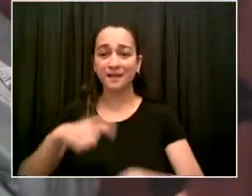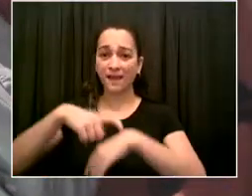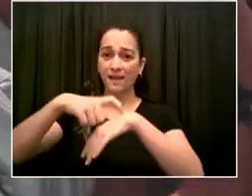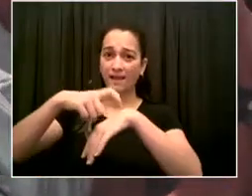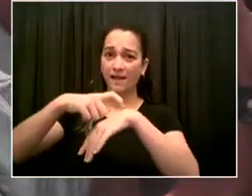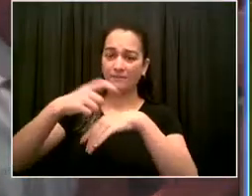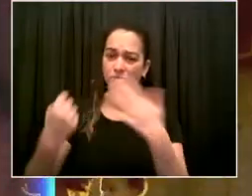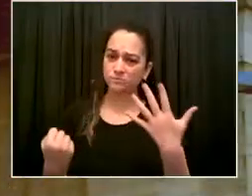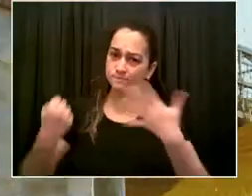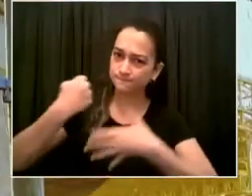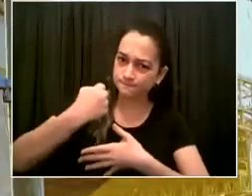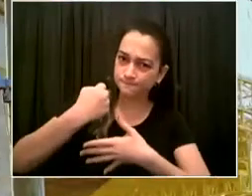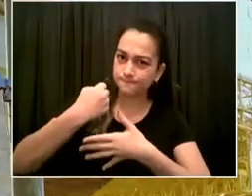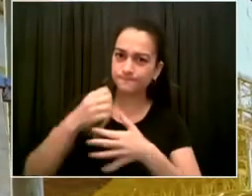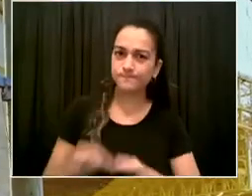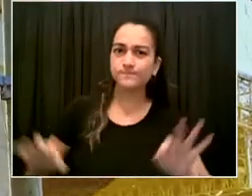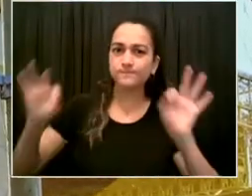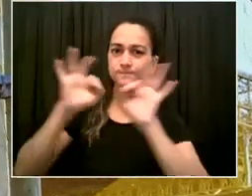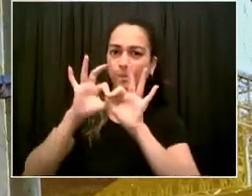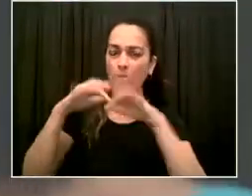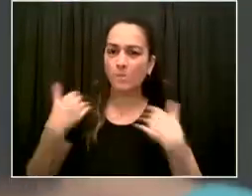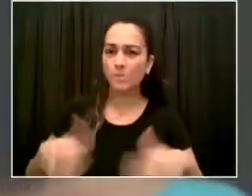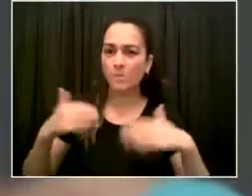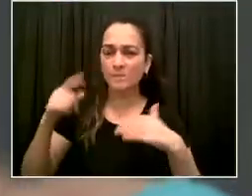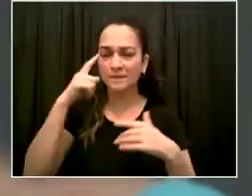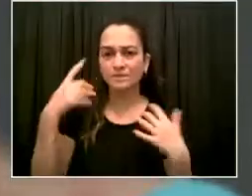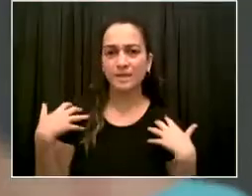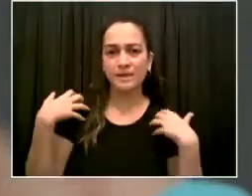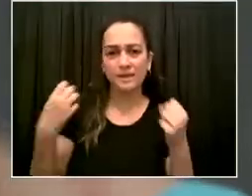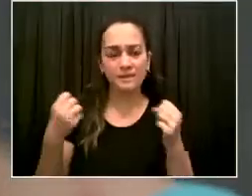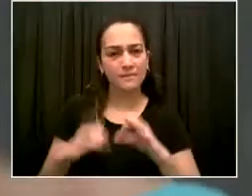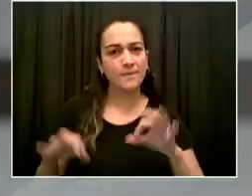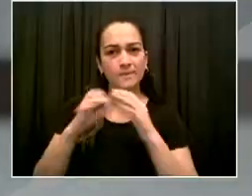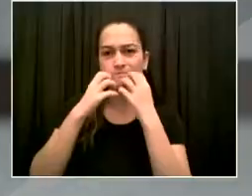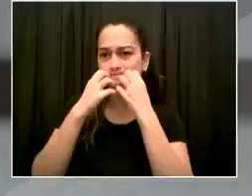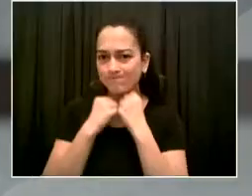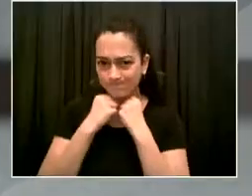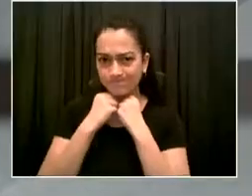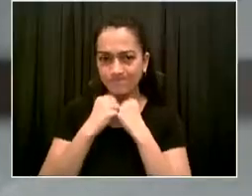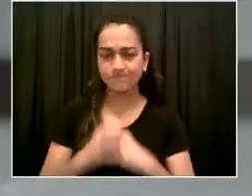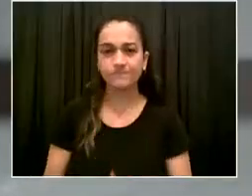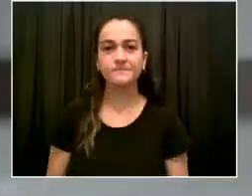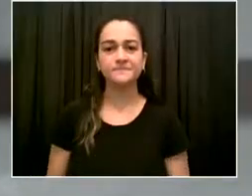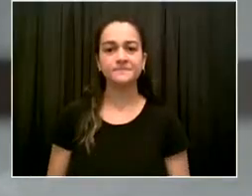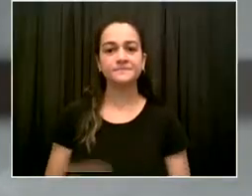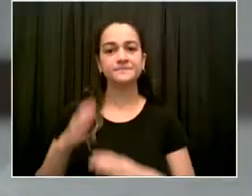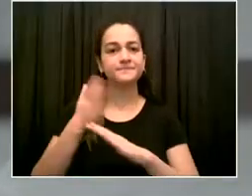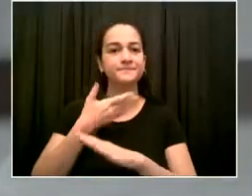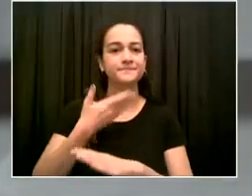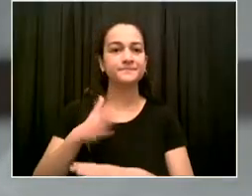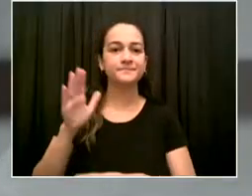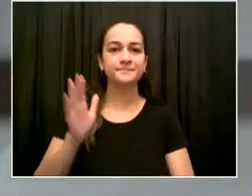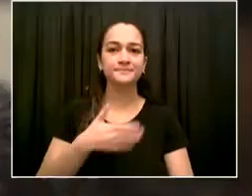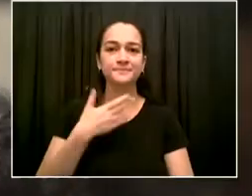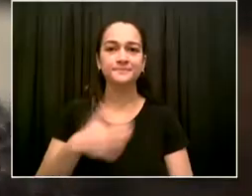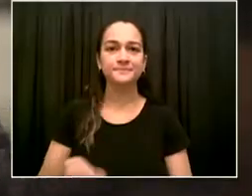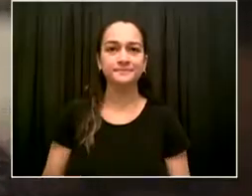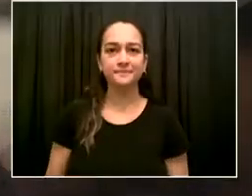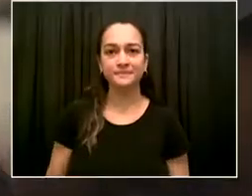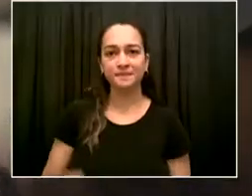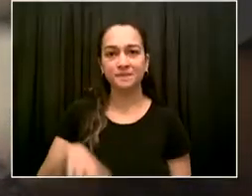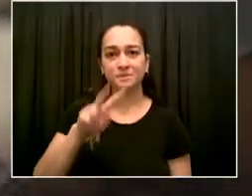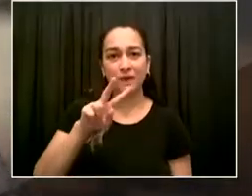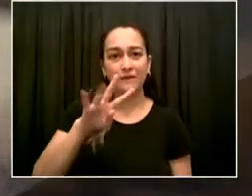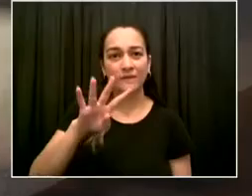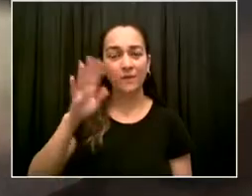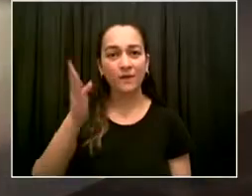counseling. As our city is coming back, we're here to help you fully recover. Connect to